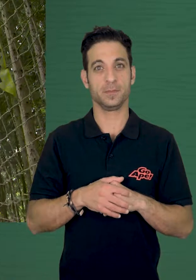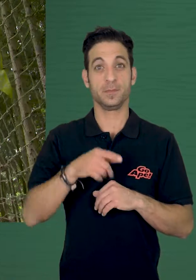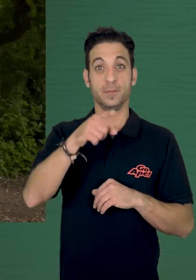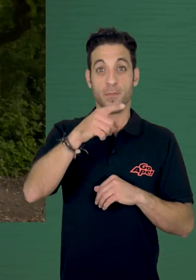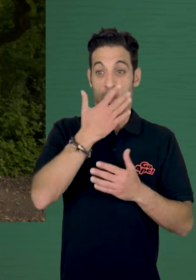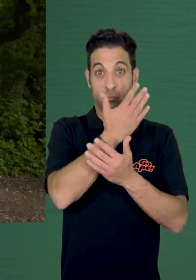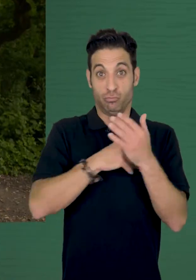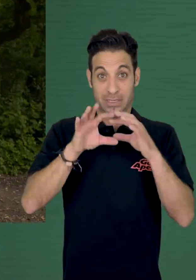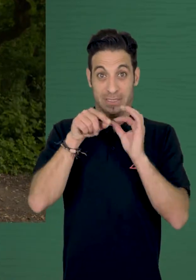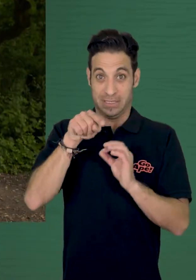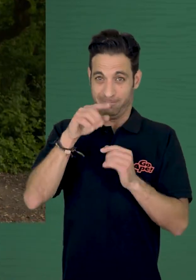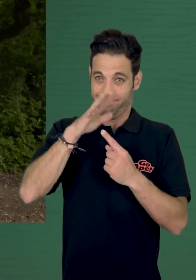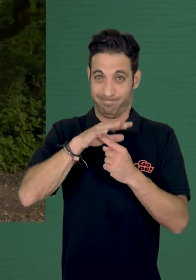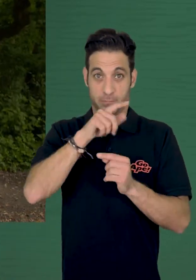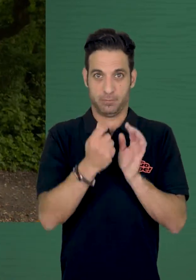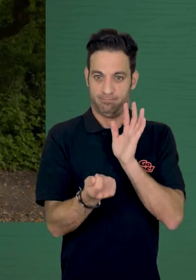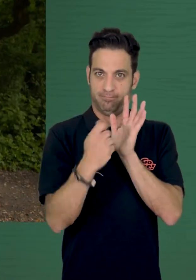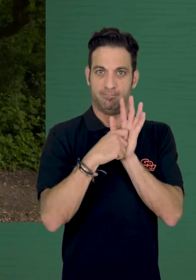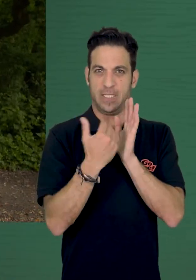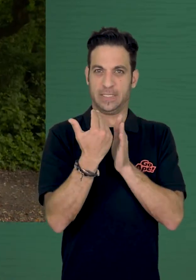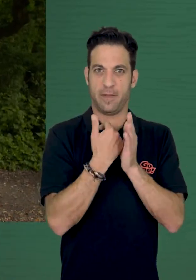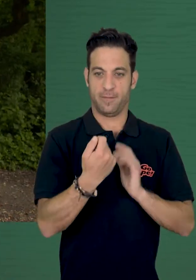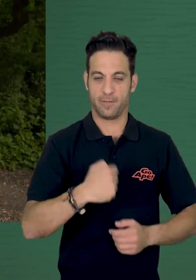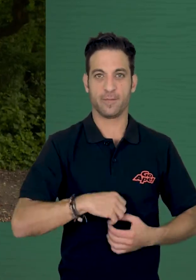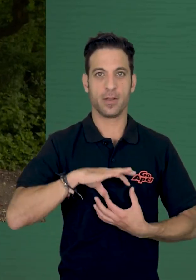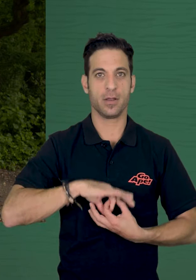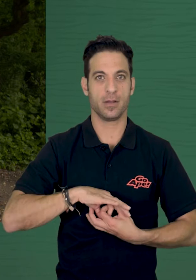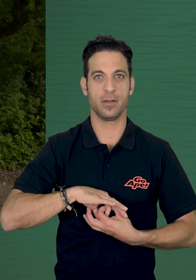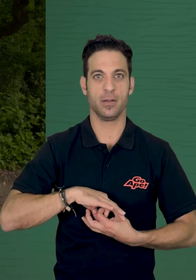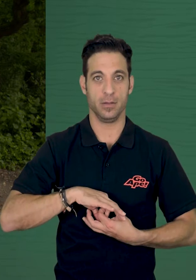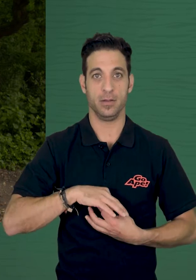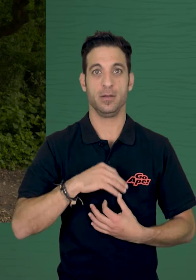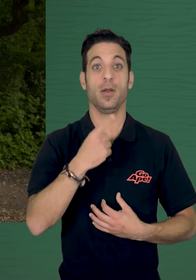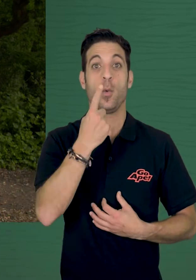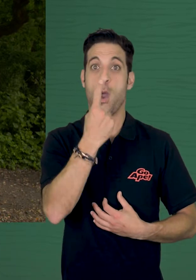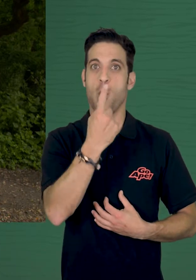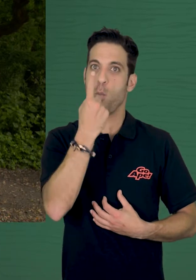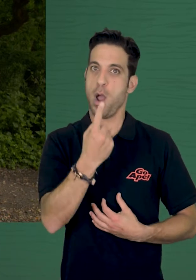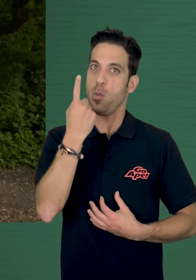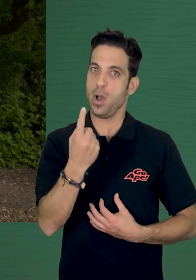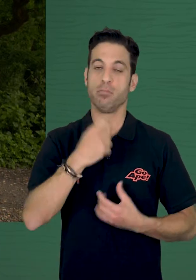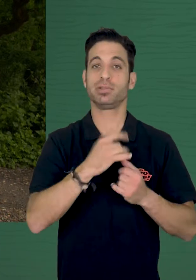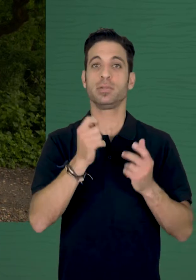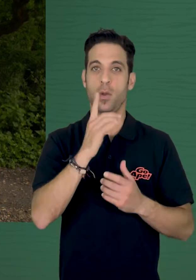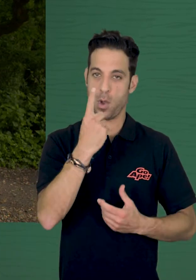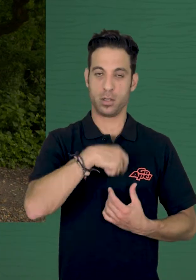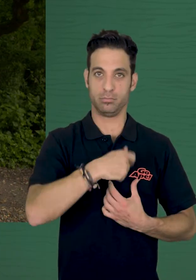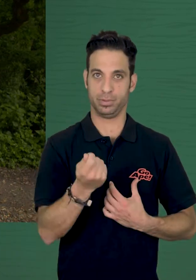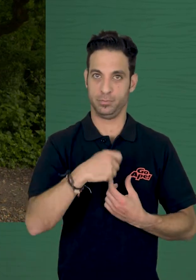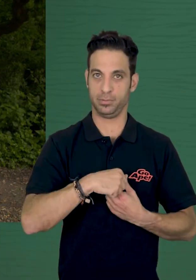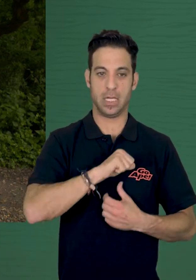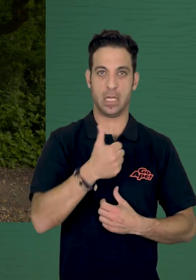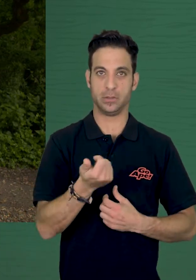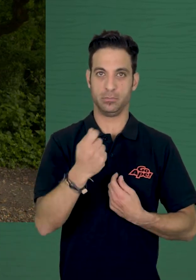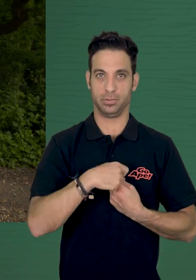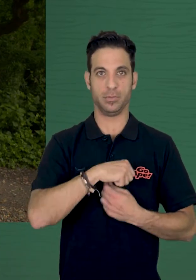You place the green hook first onto your metal attachment point, followed by your safety lines. Move them one at a time from the red cable to the red